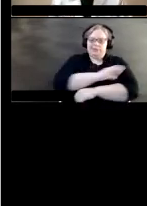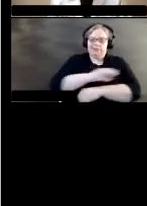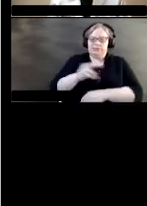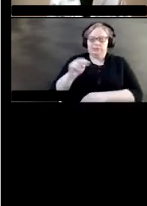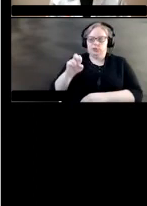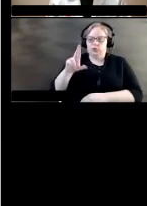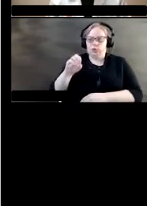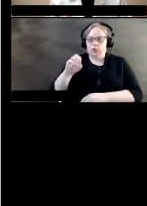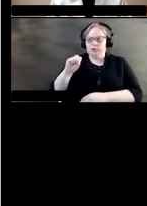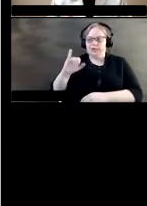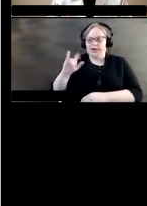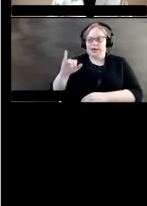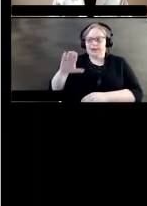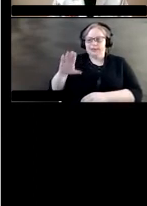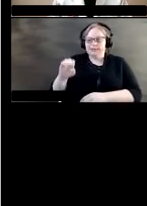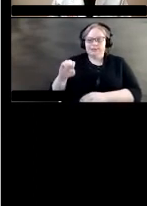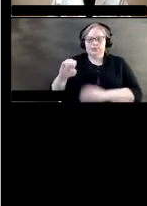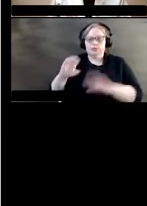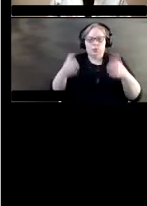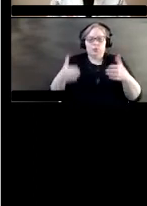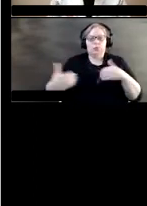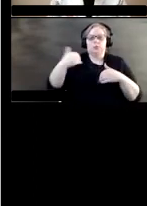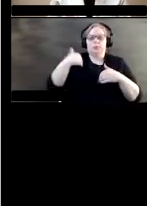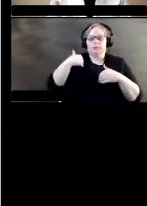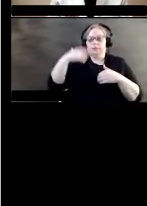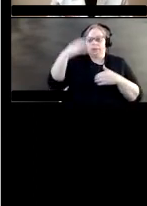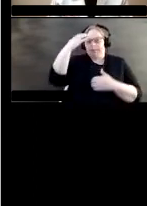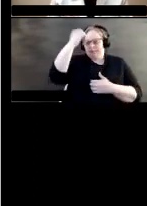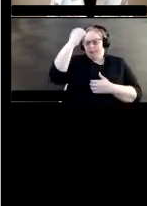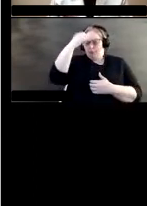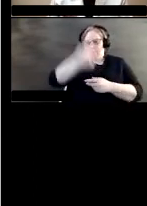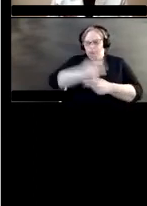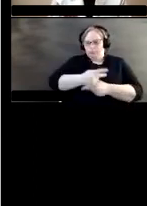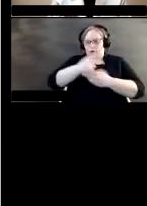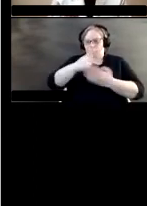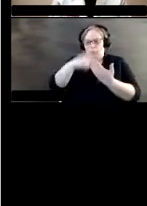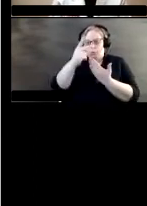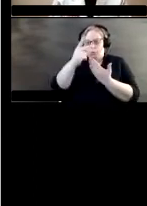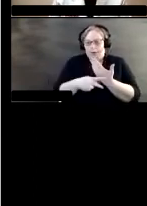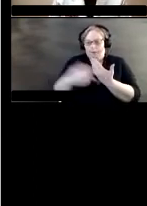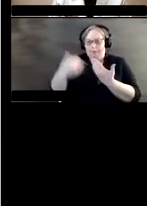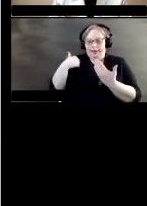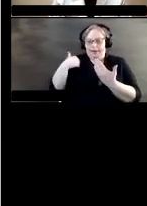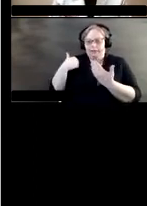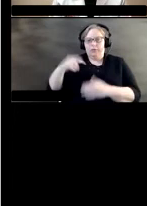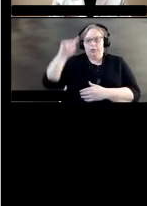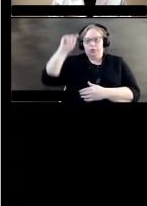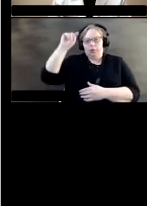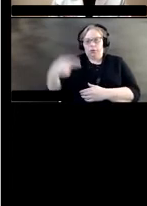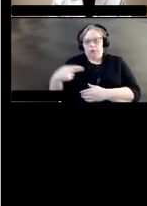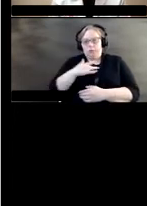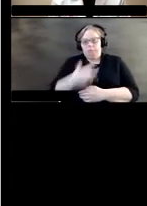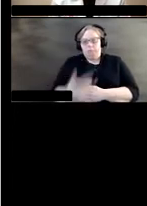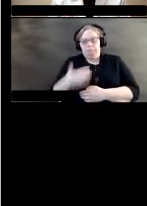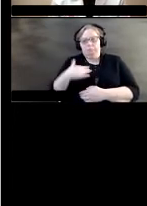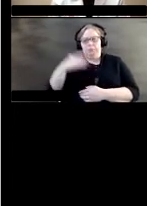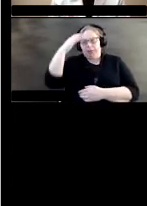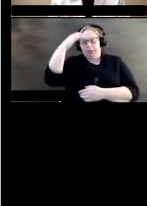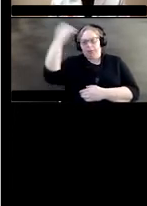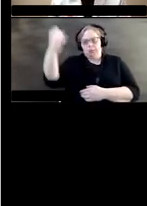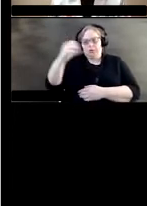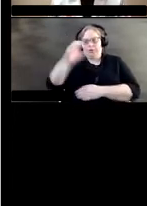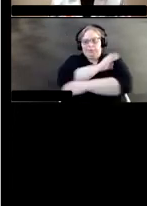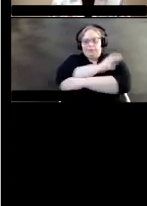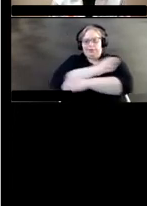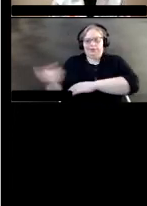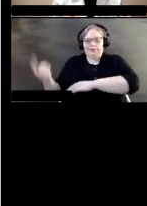memory care program. Actually, tomorrow, Thursdays, are my memory clinic days. There's two of us there that are, we're certified through the